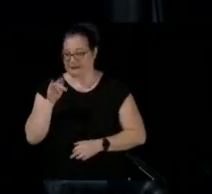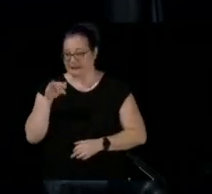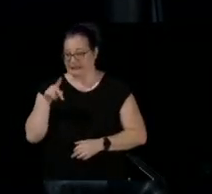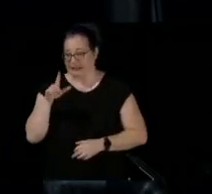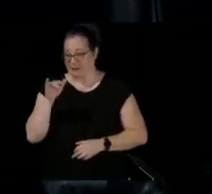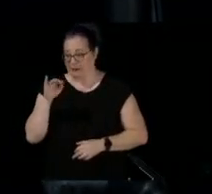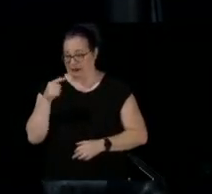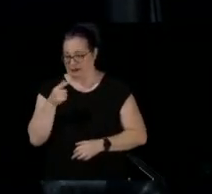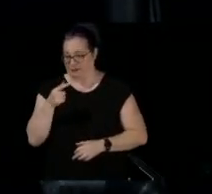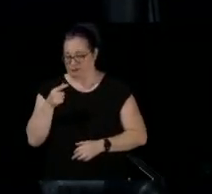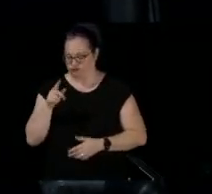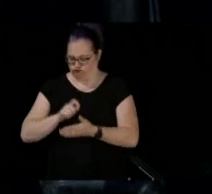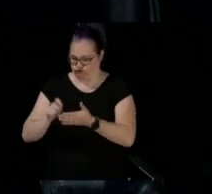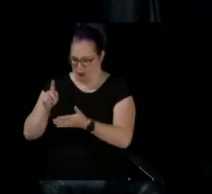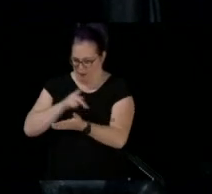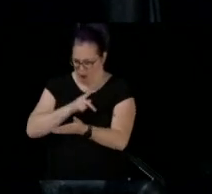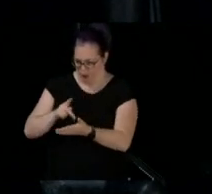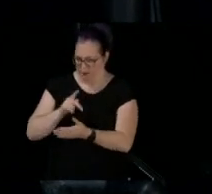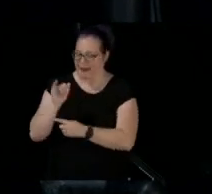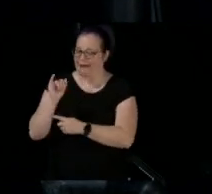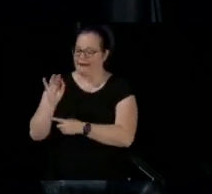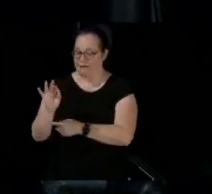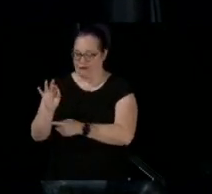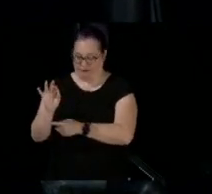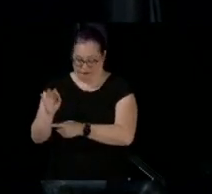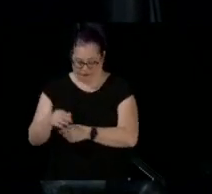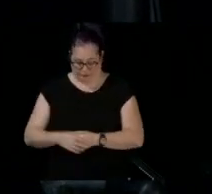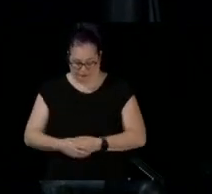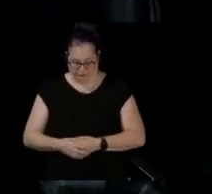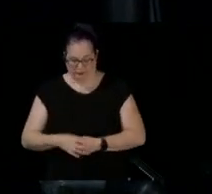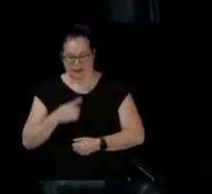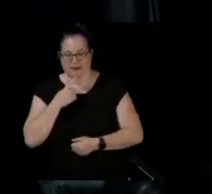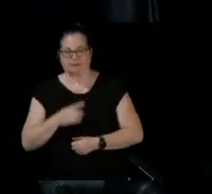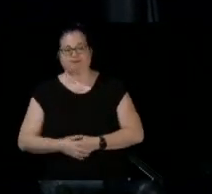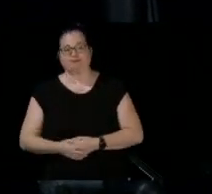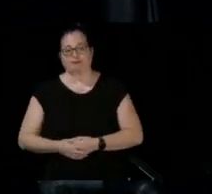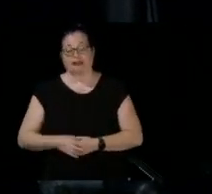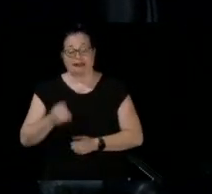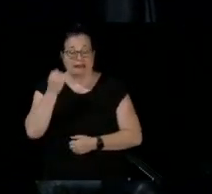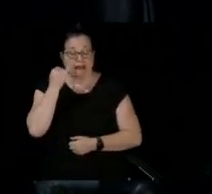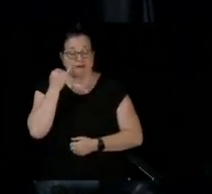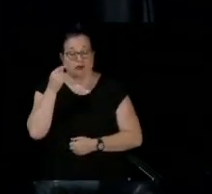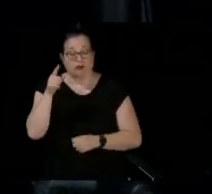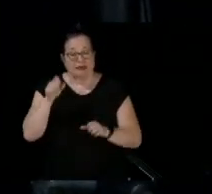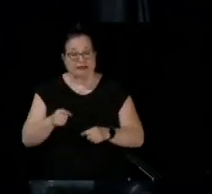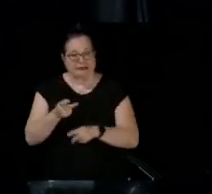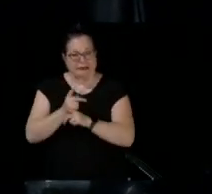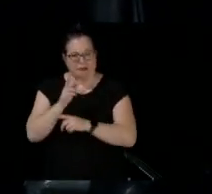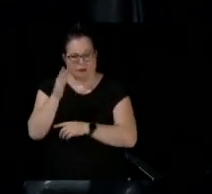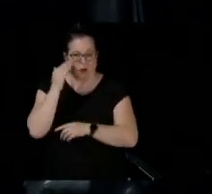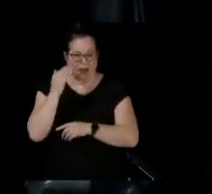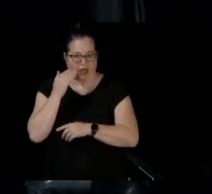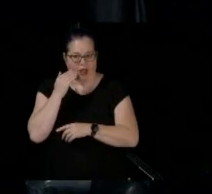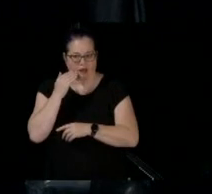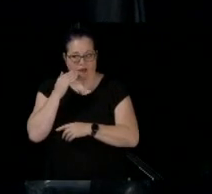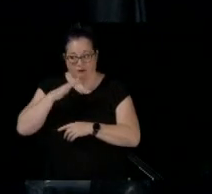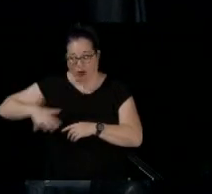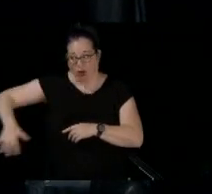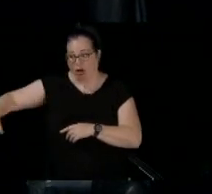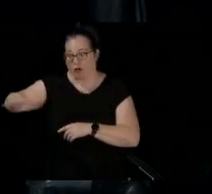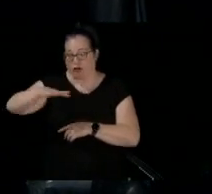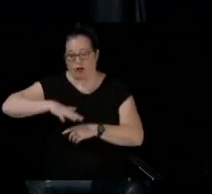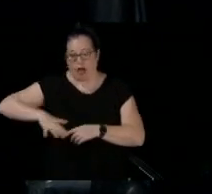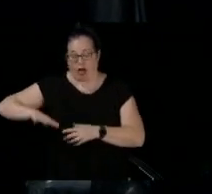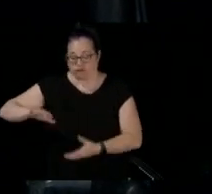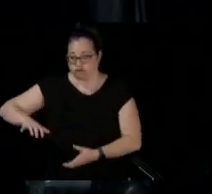Kipling, in his poem, If, says that if you can keep your head when all about you are losing theirs